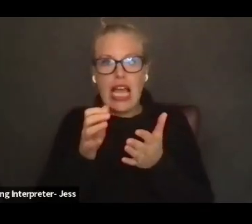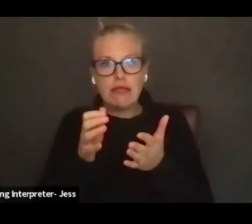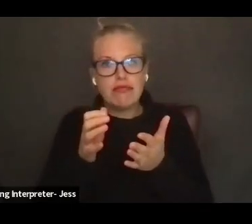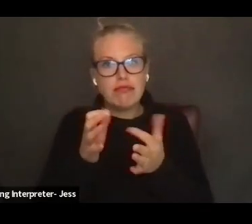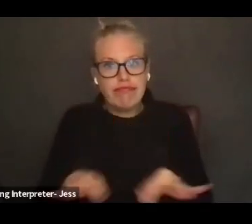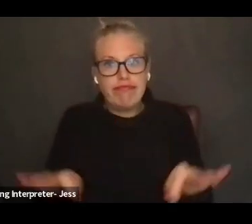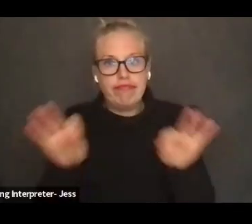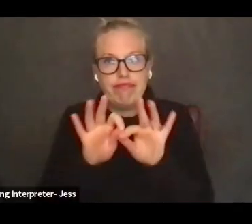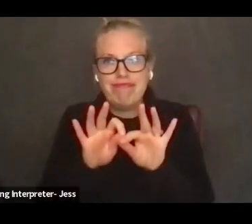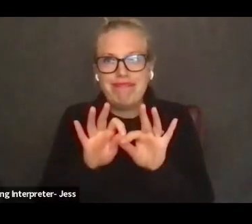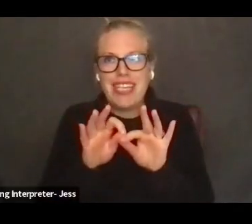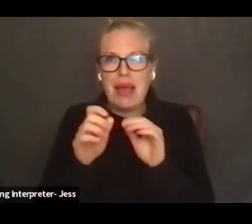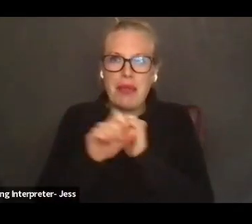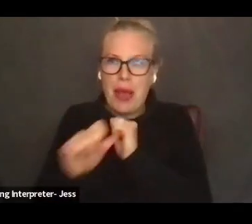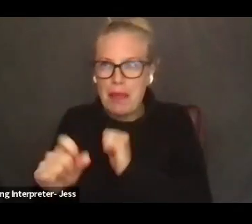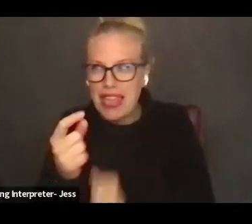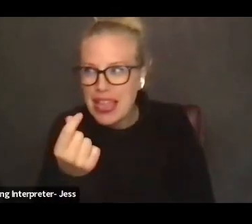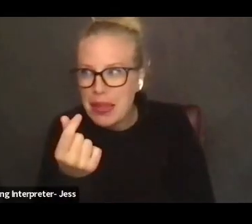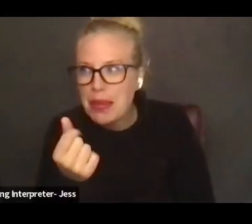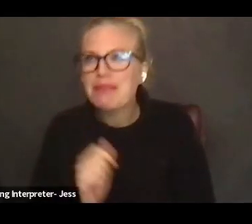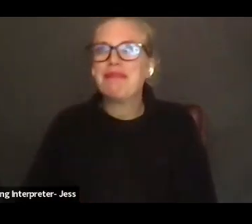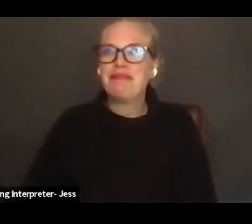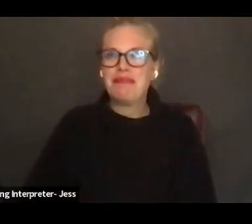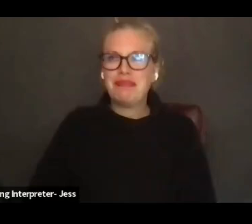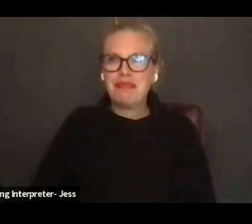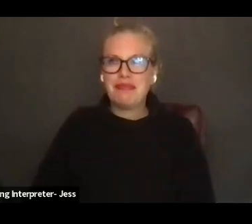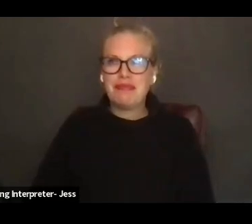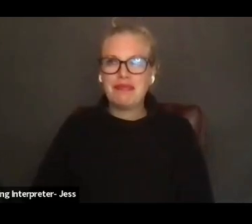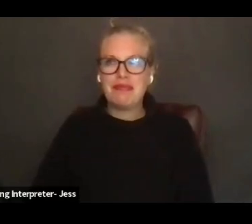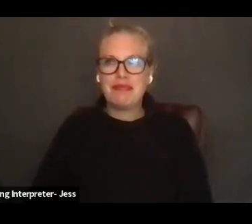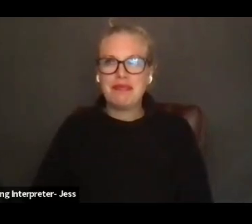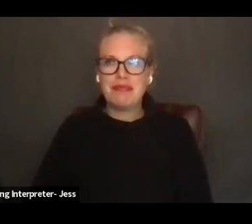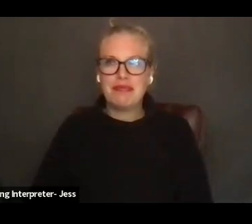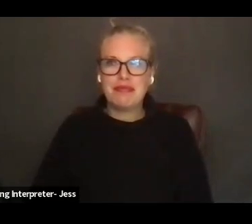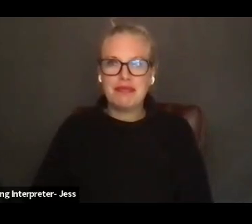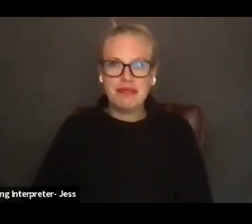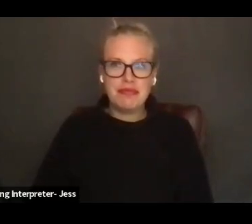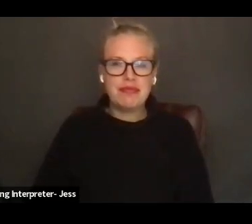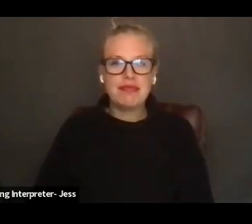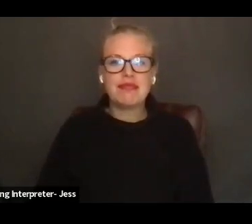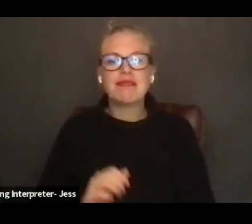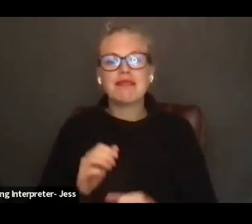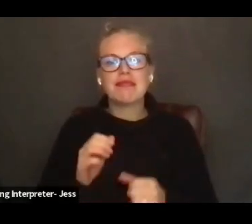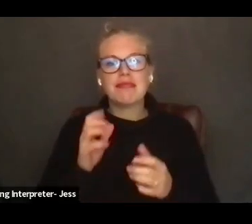So I'm rambling. So let me get focused on this again.